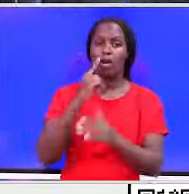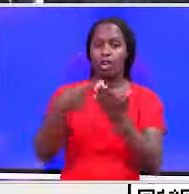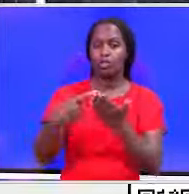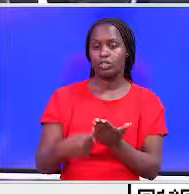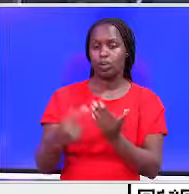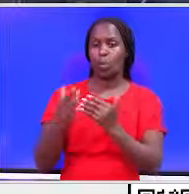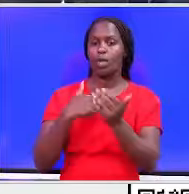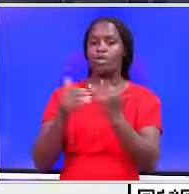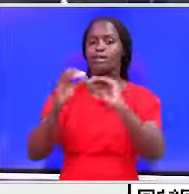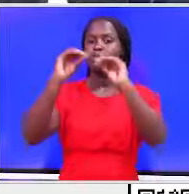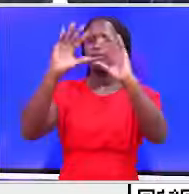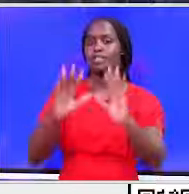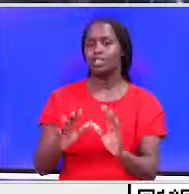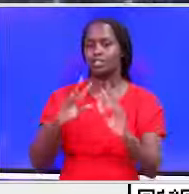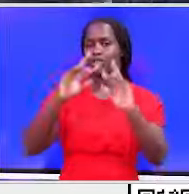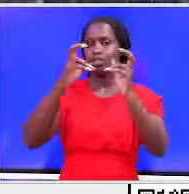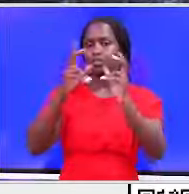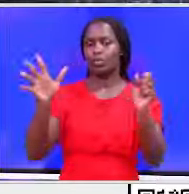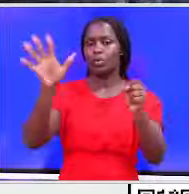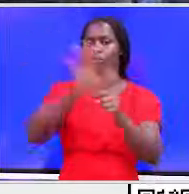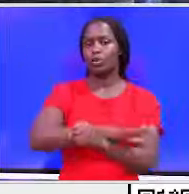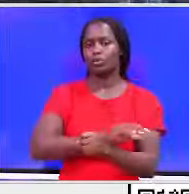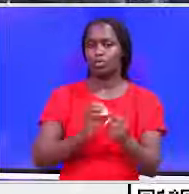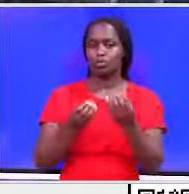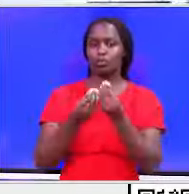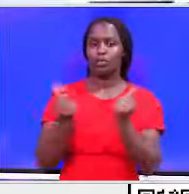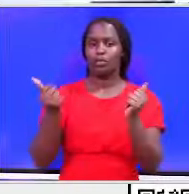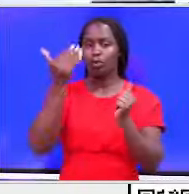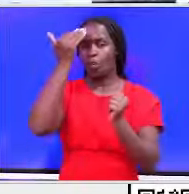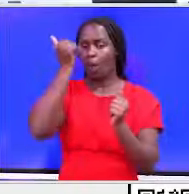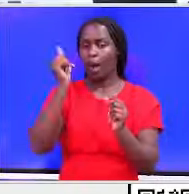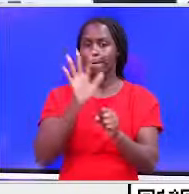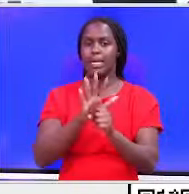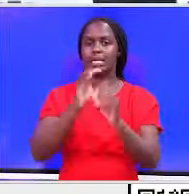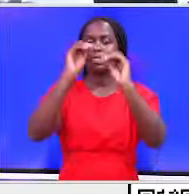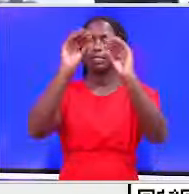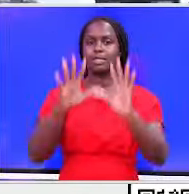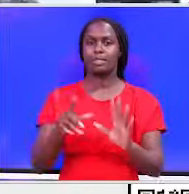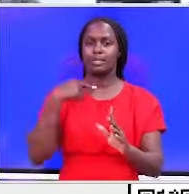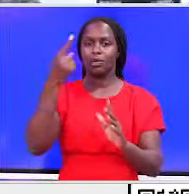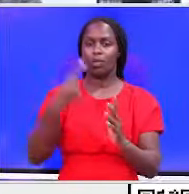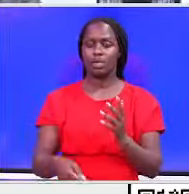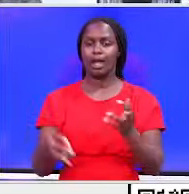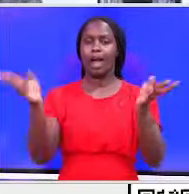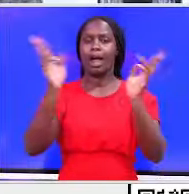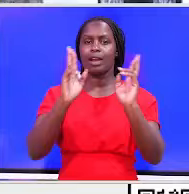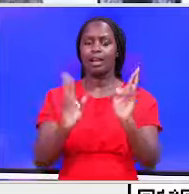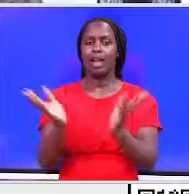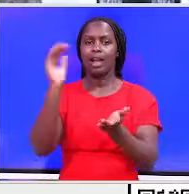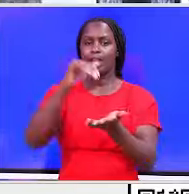teachers' issues will be fully addressed, since most of the teachers expressed willingness to once again